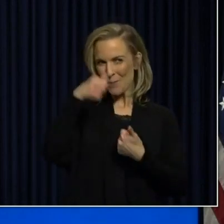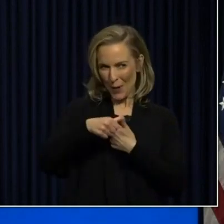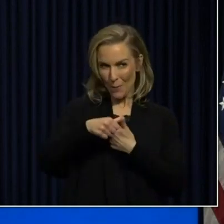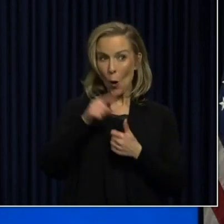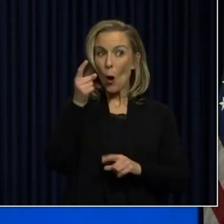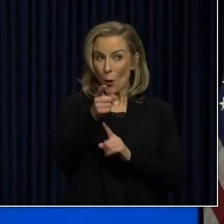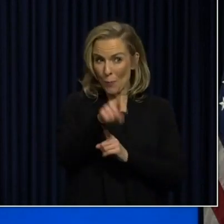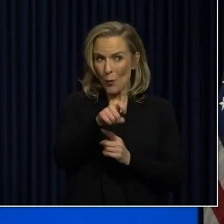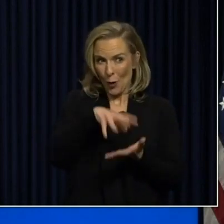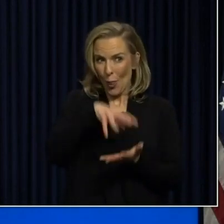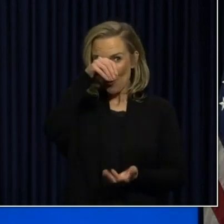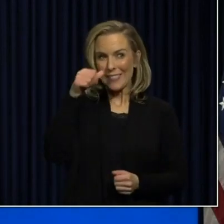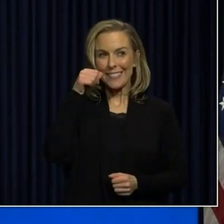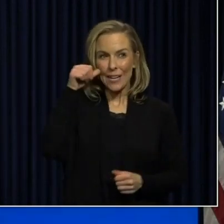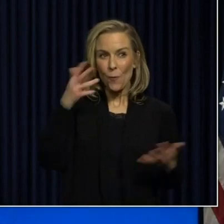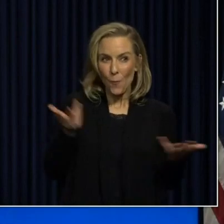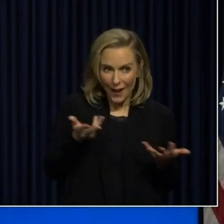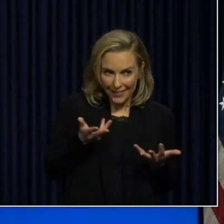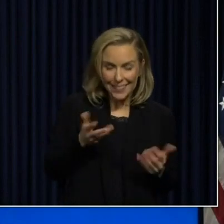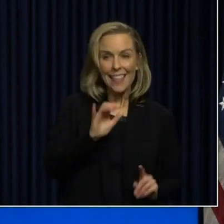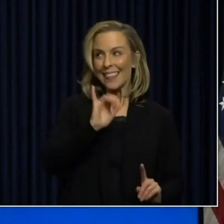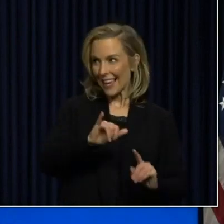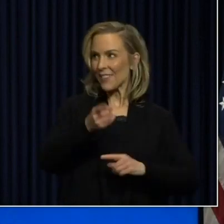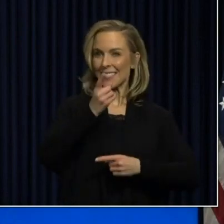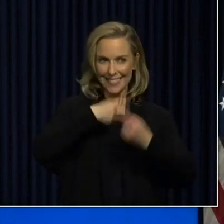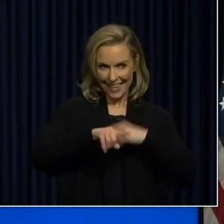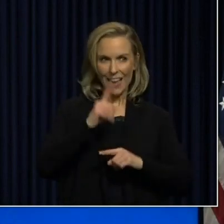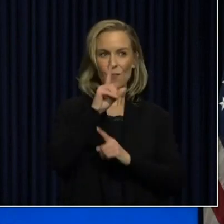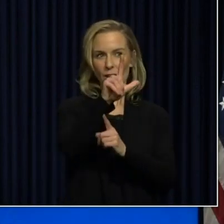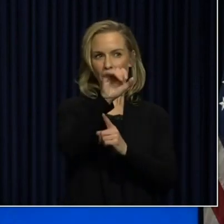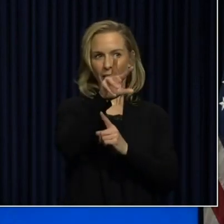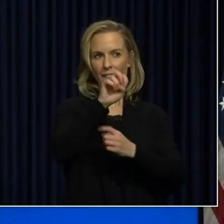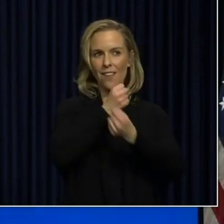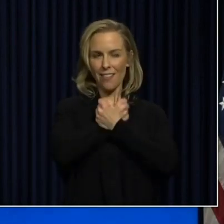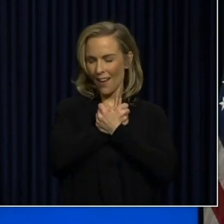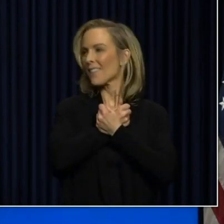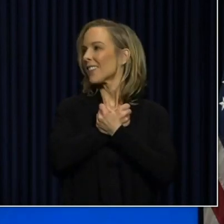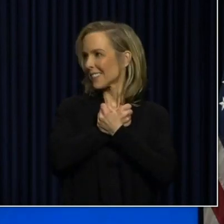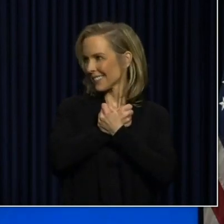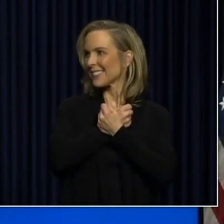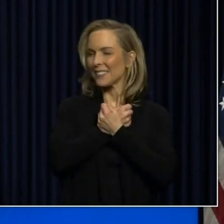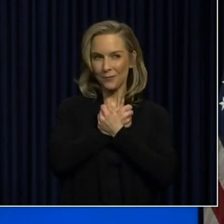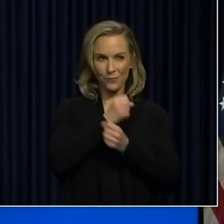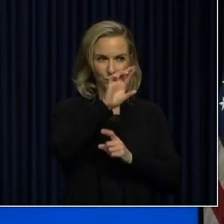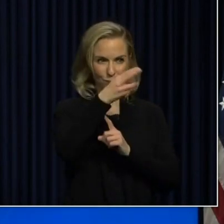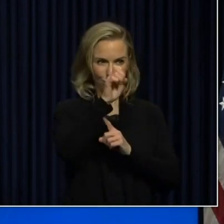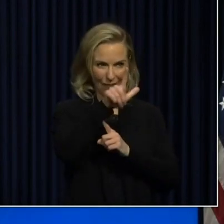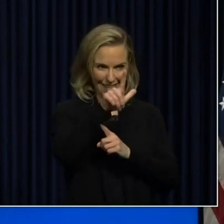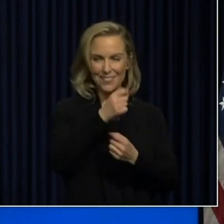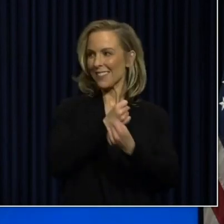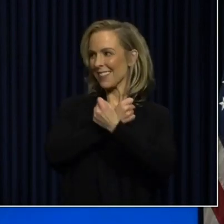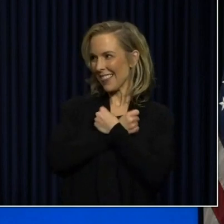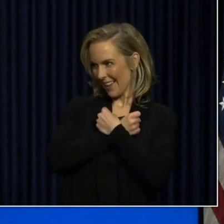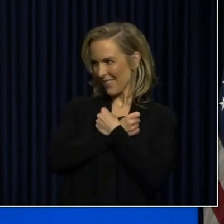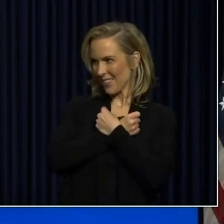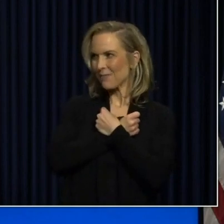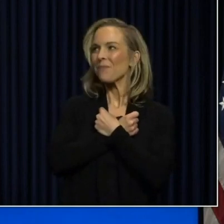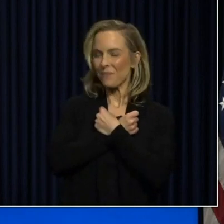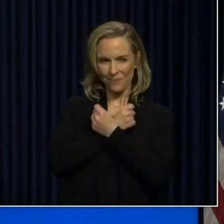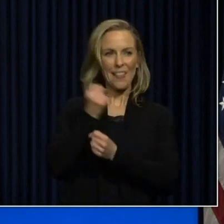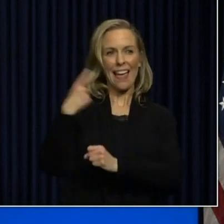we were supposed to learn yesterday, and that is the sign for love. So Rachel, it's